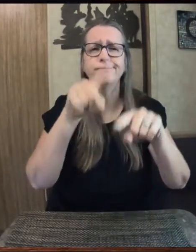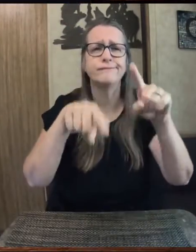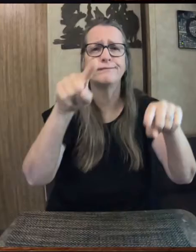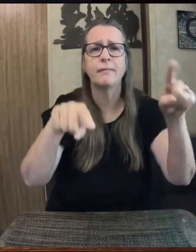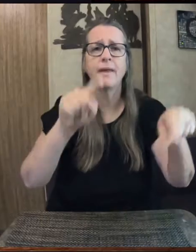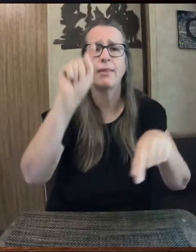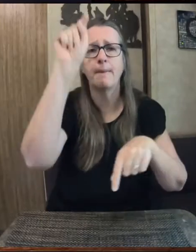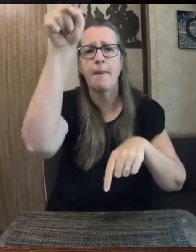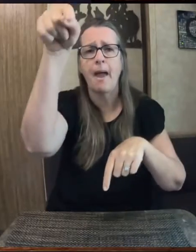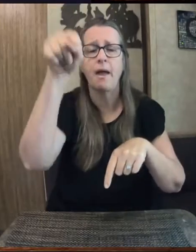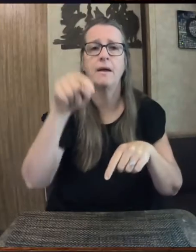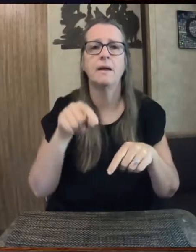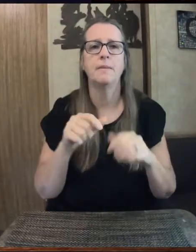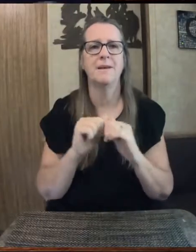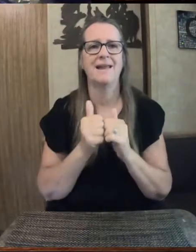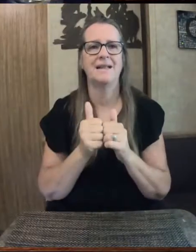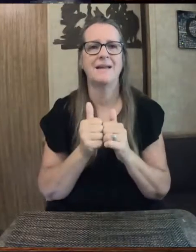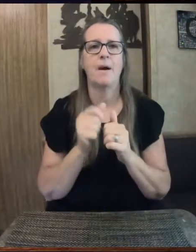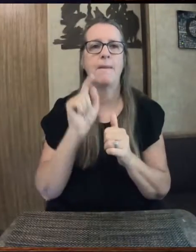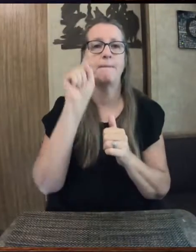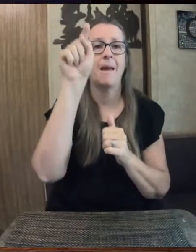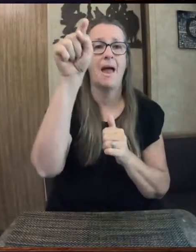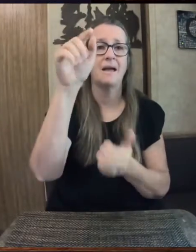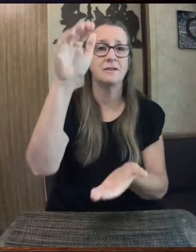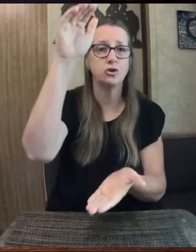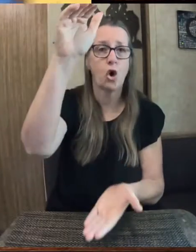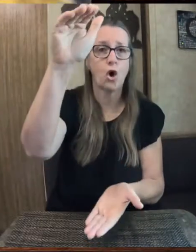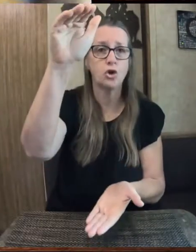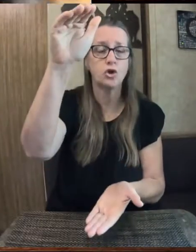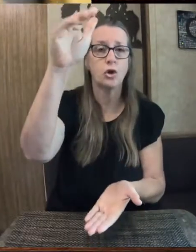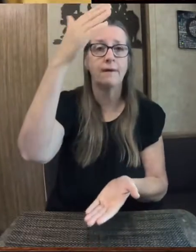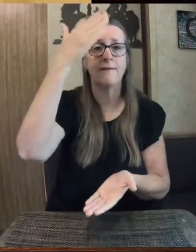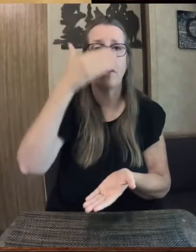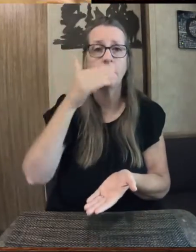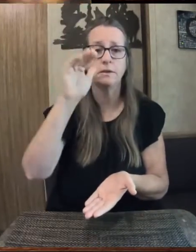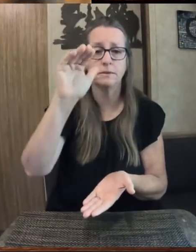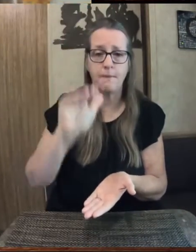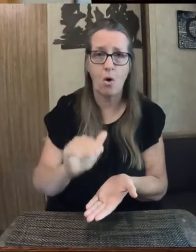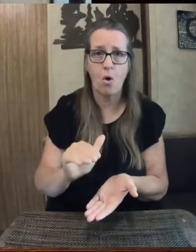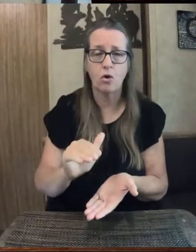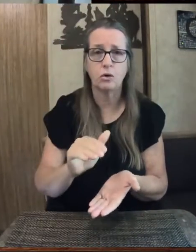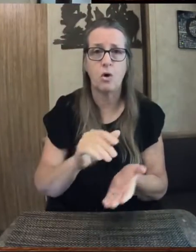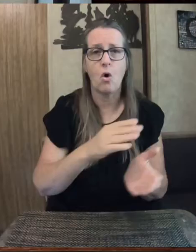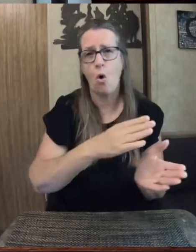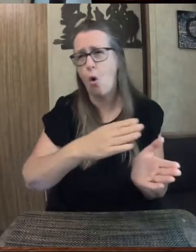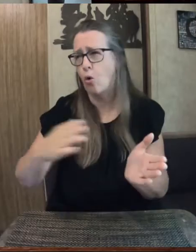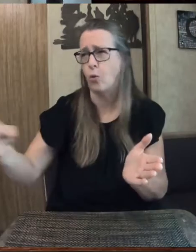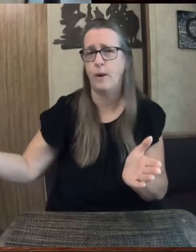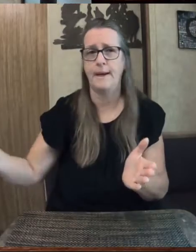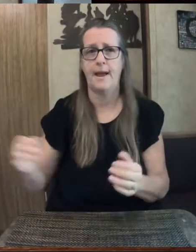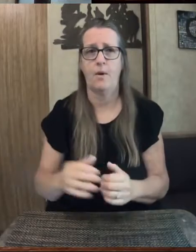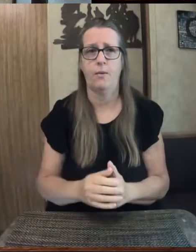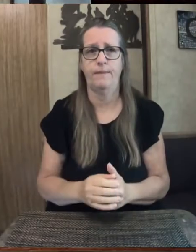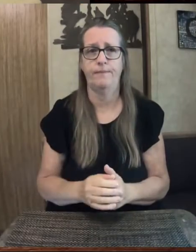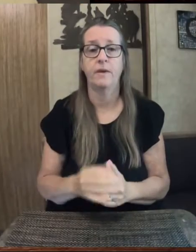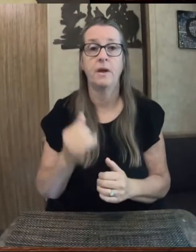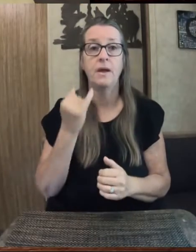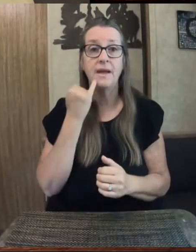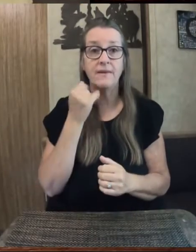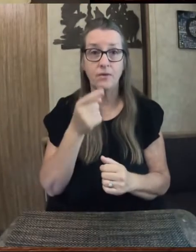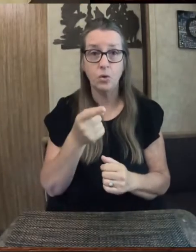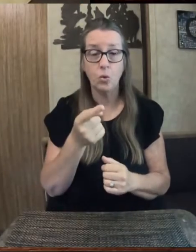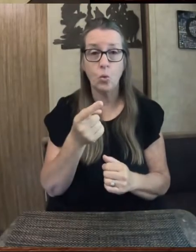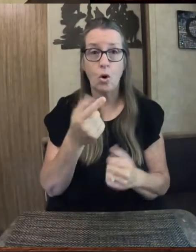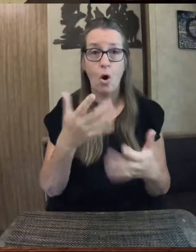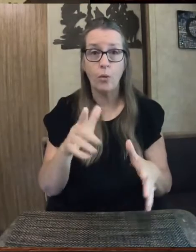a variety of things are in the back. But that's how we do. Back is larger and the front is smaller, and it goes all the way down. So